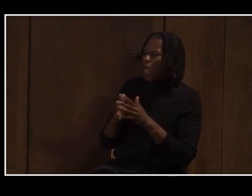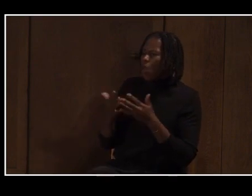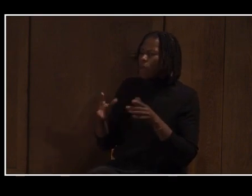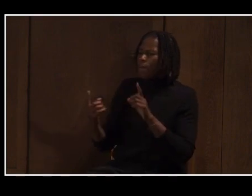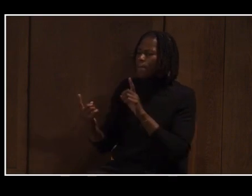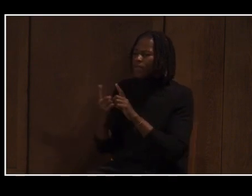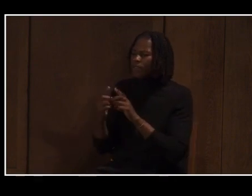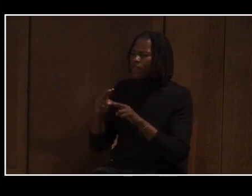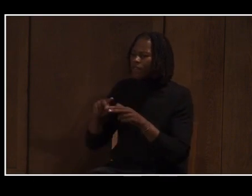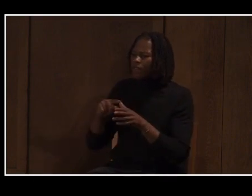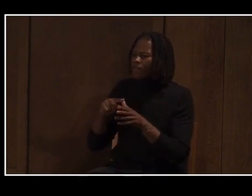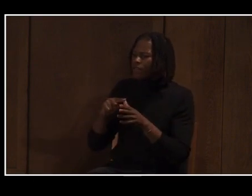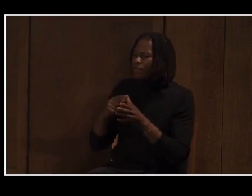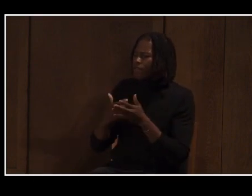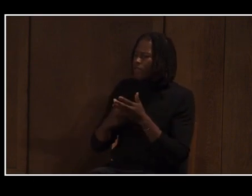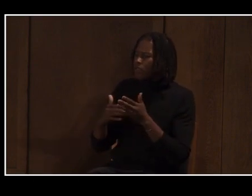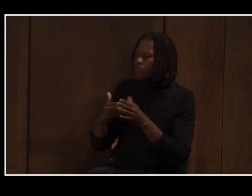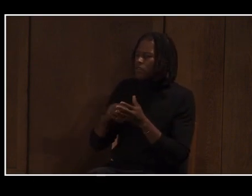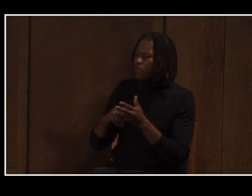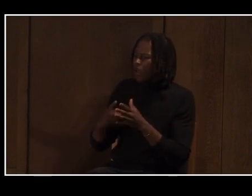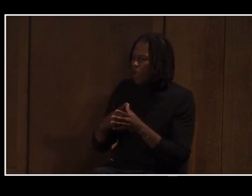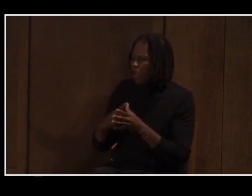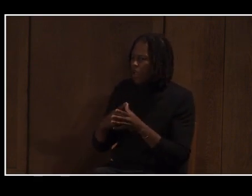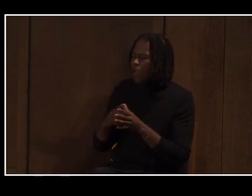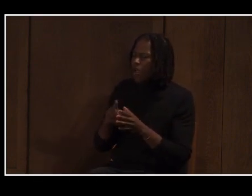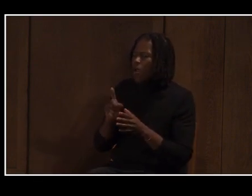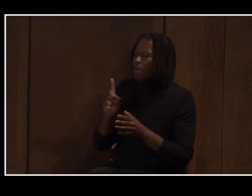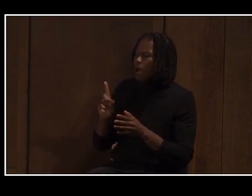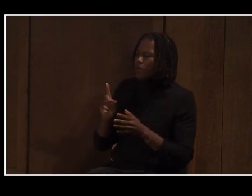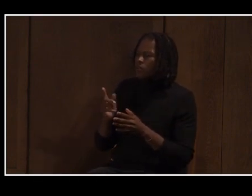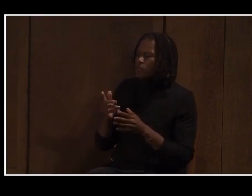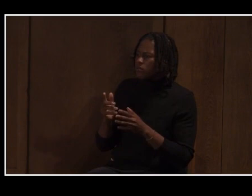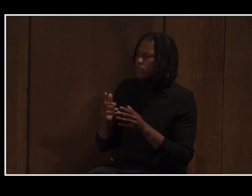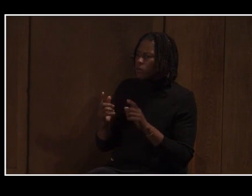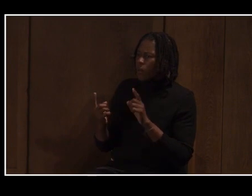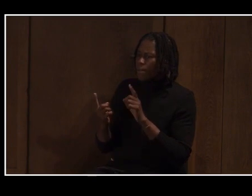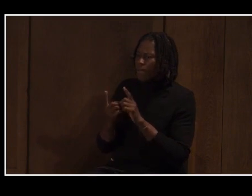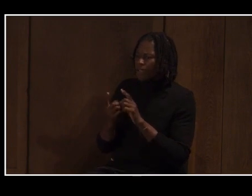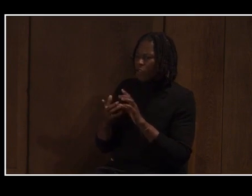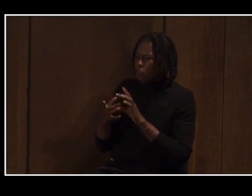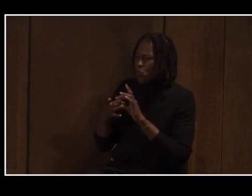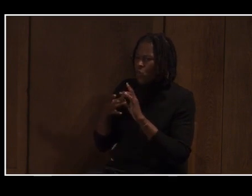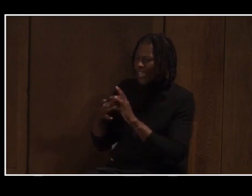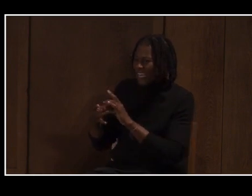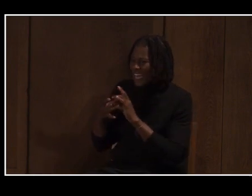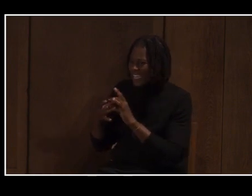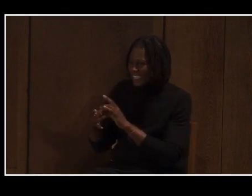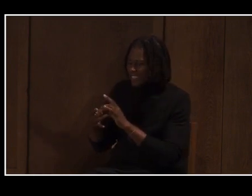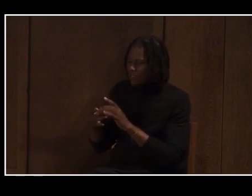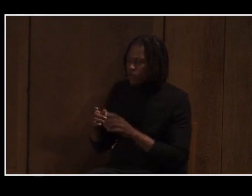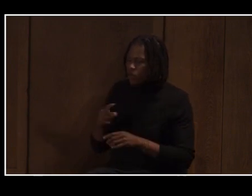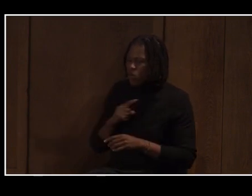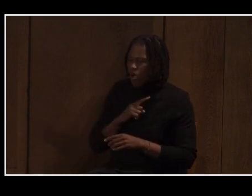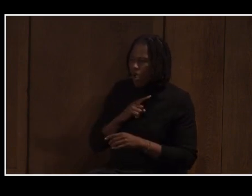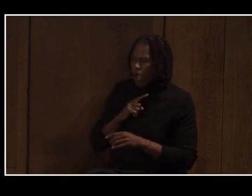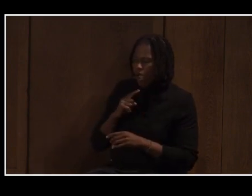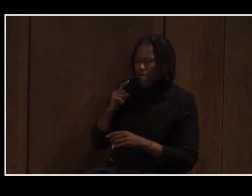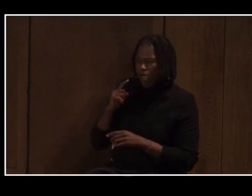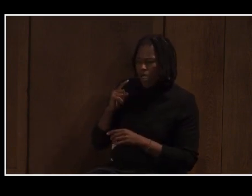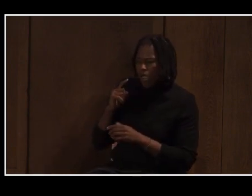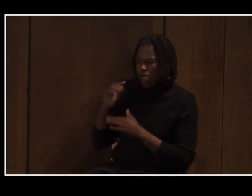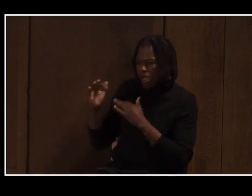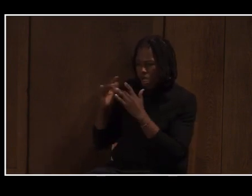how we connected, but how through our connectiveness, how we actually are rethinking and